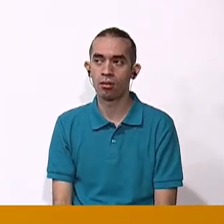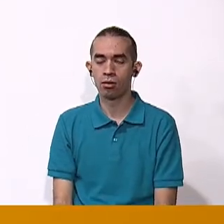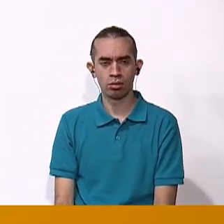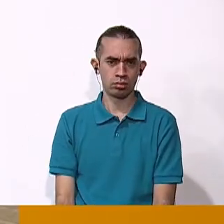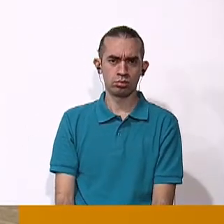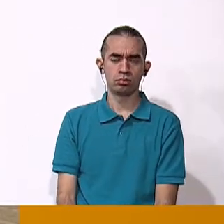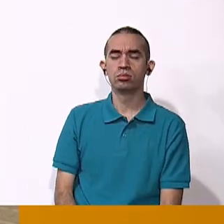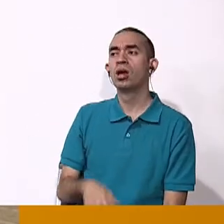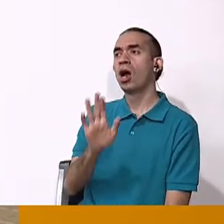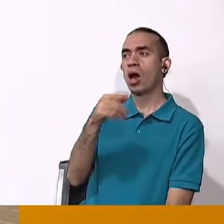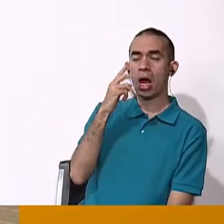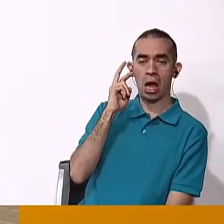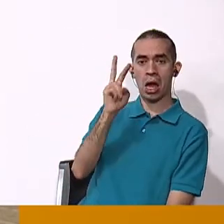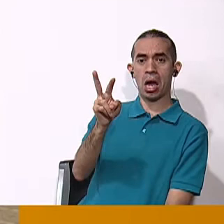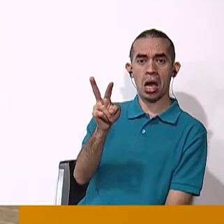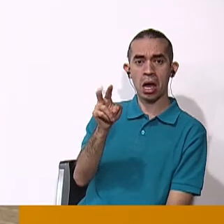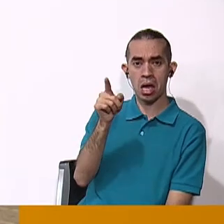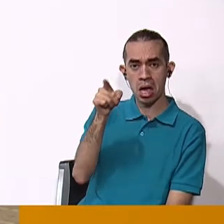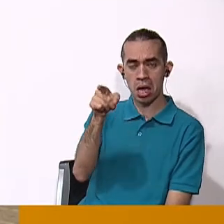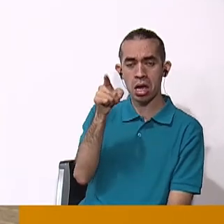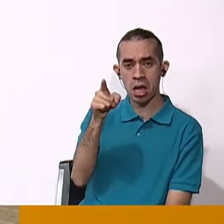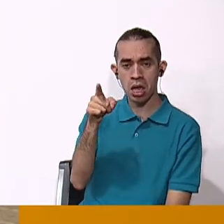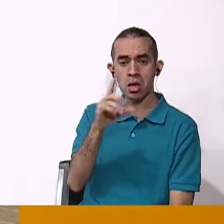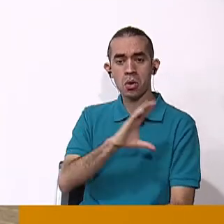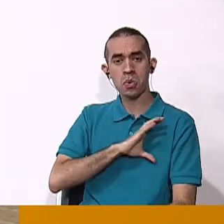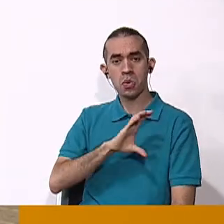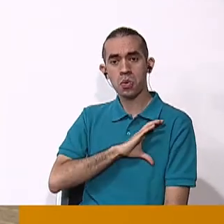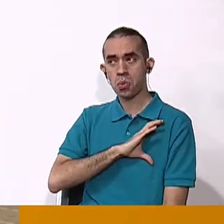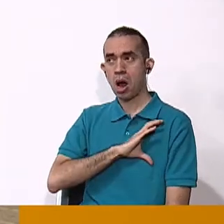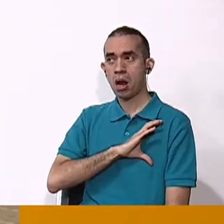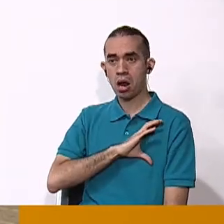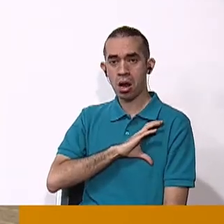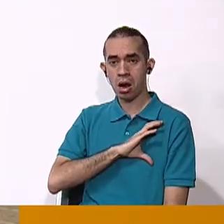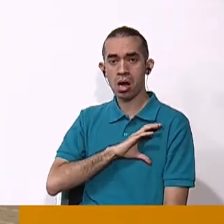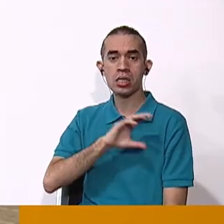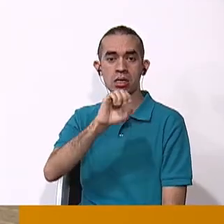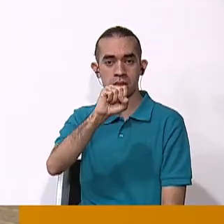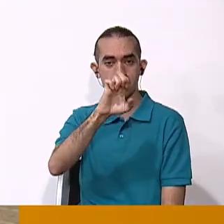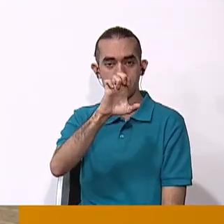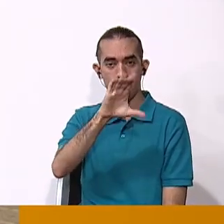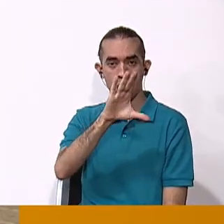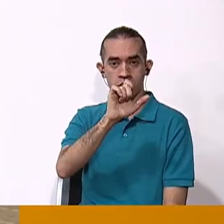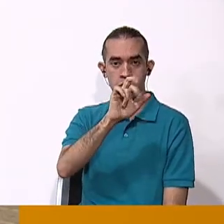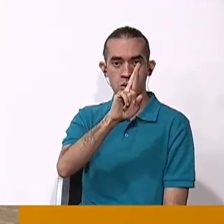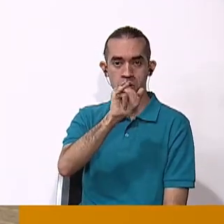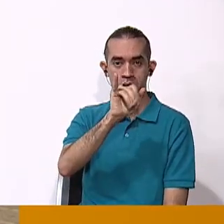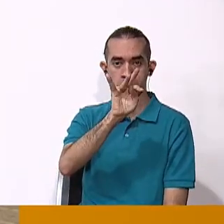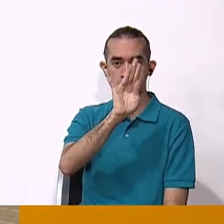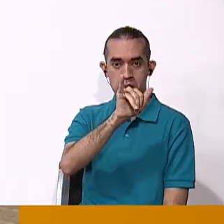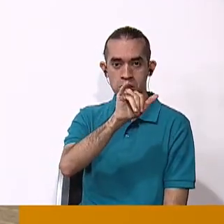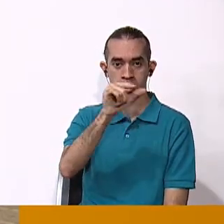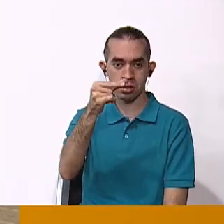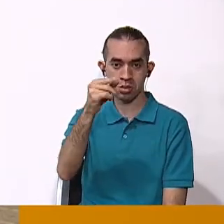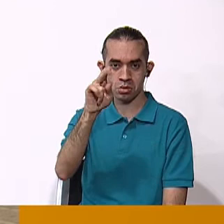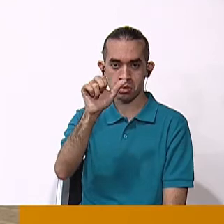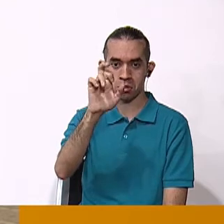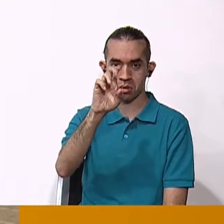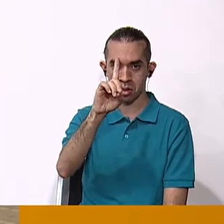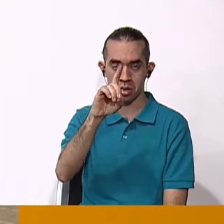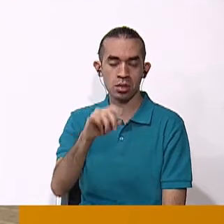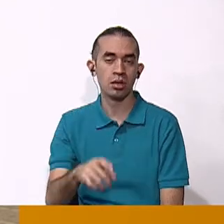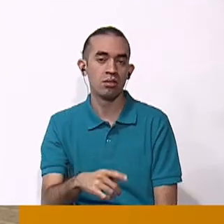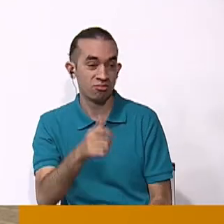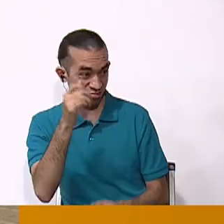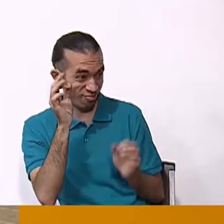Oh, teacher, look. He is the security guard. Oh, really? Ah, do you